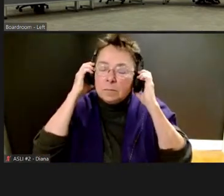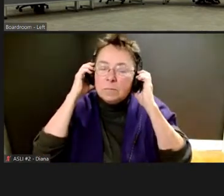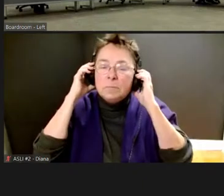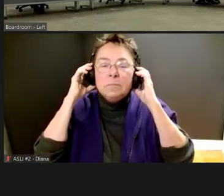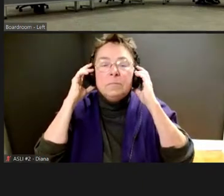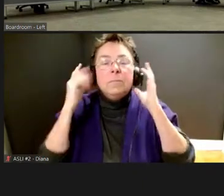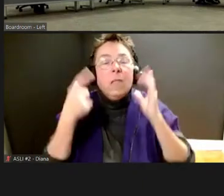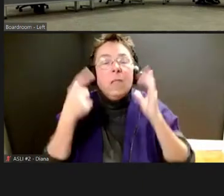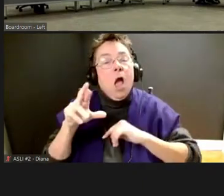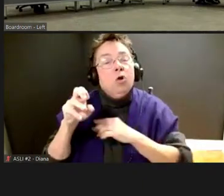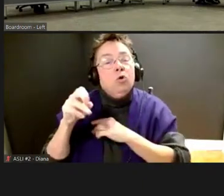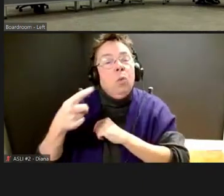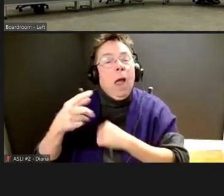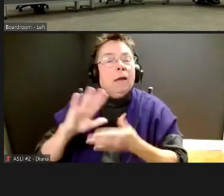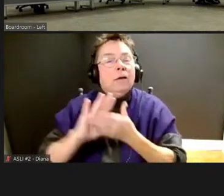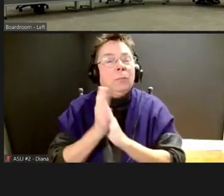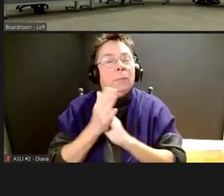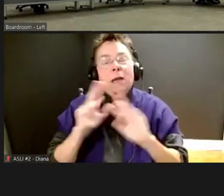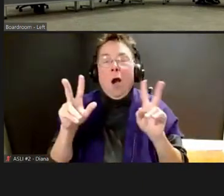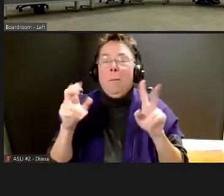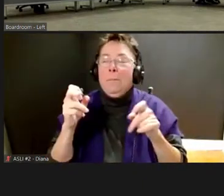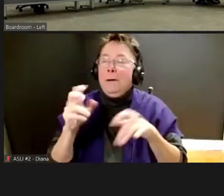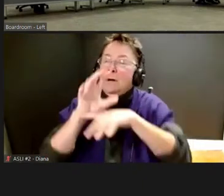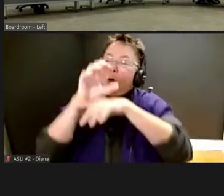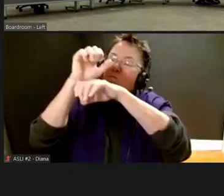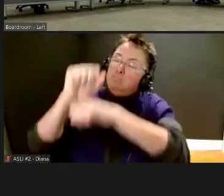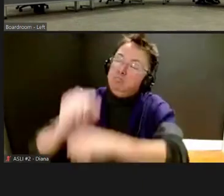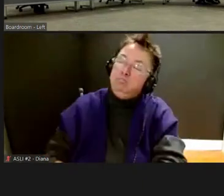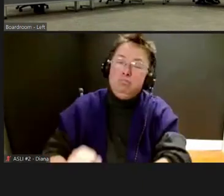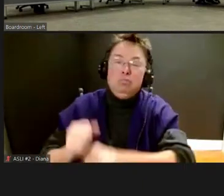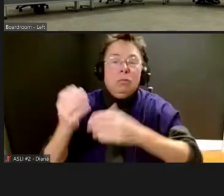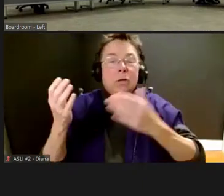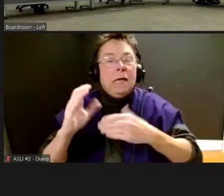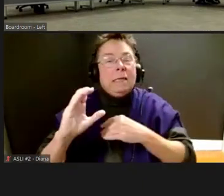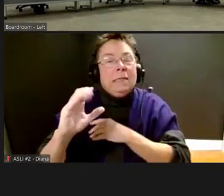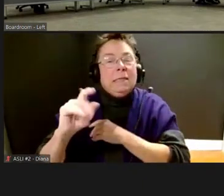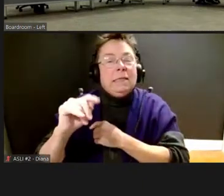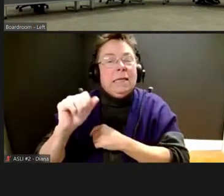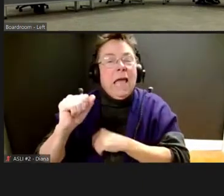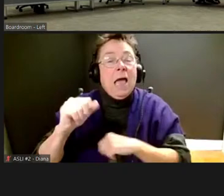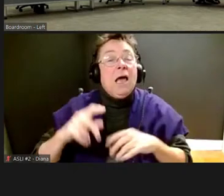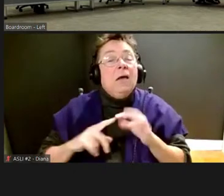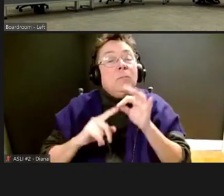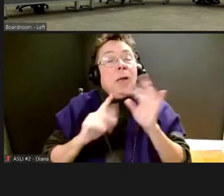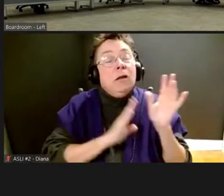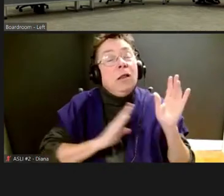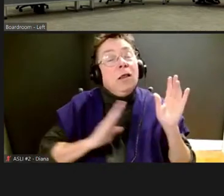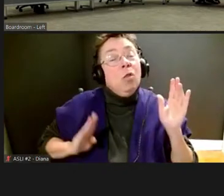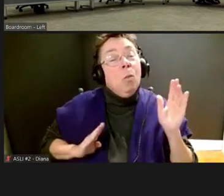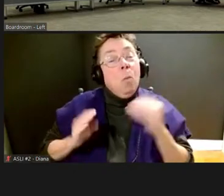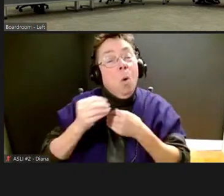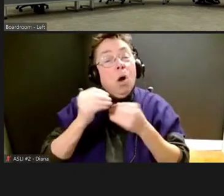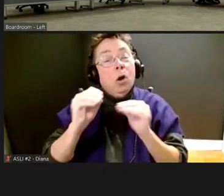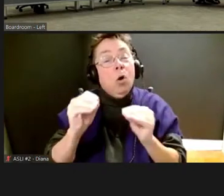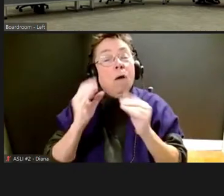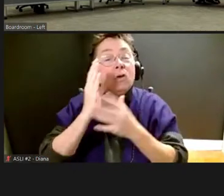Greg has become an institution at CTA, particularly the board office. Some of